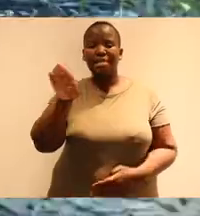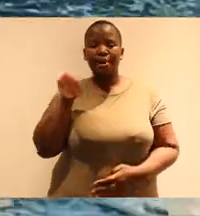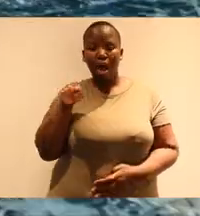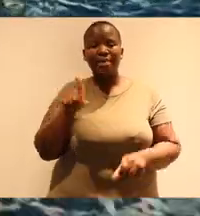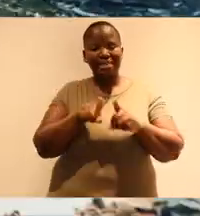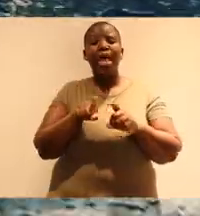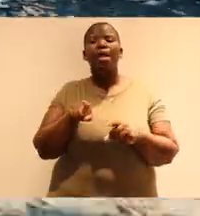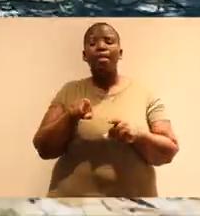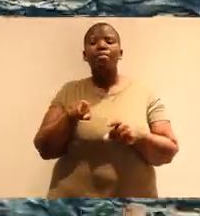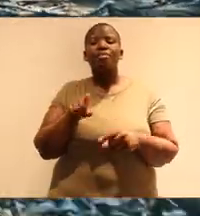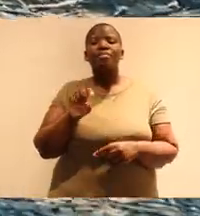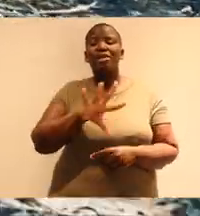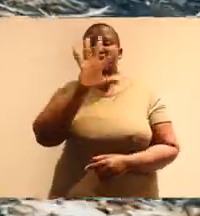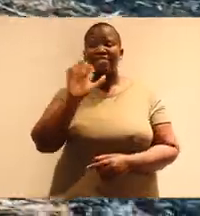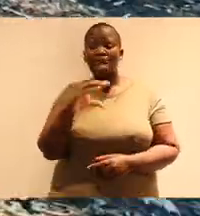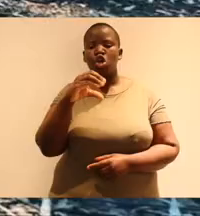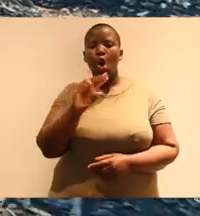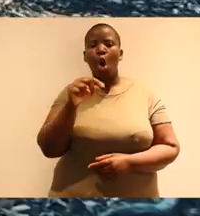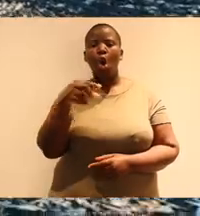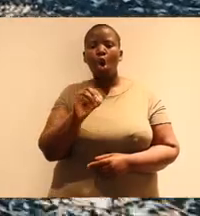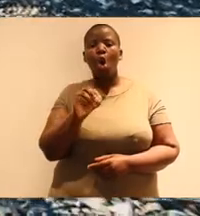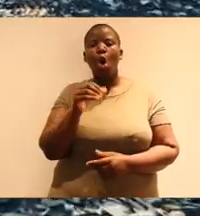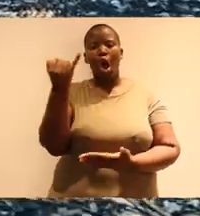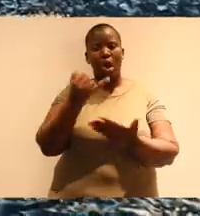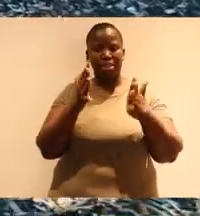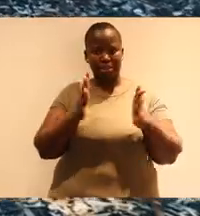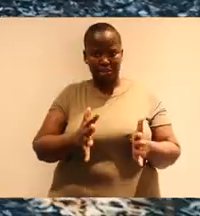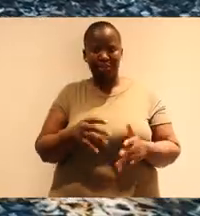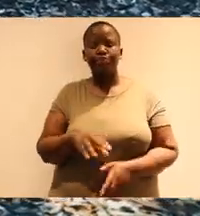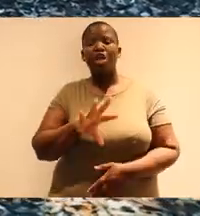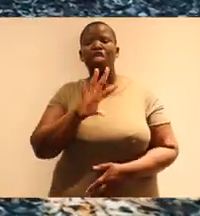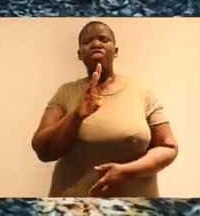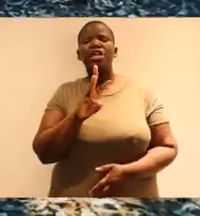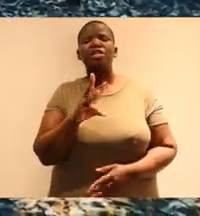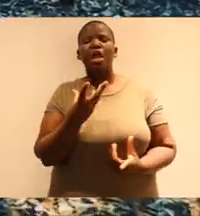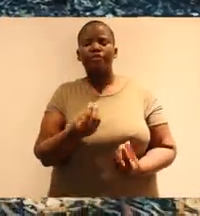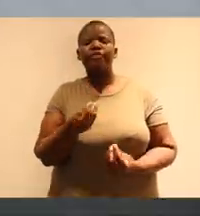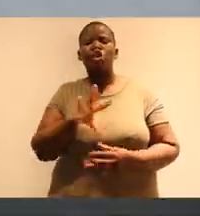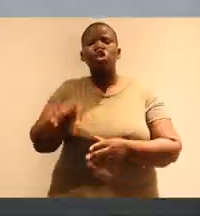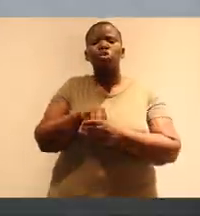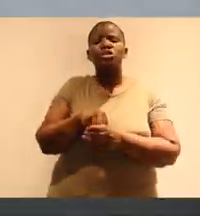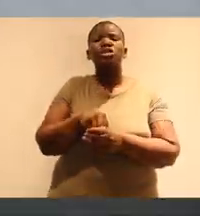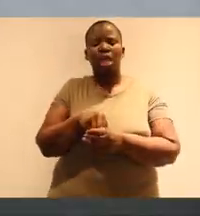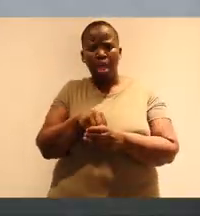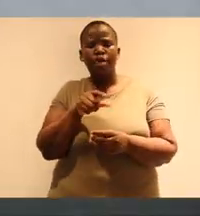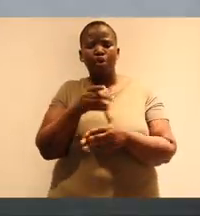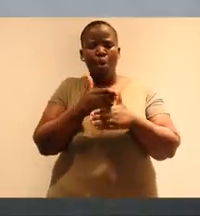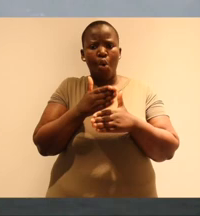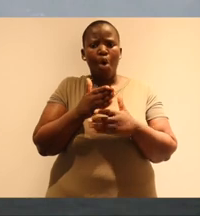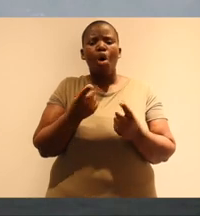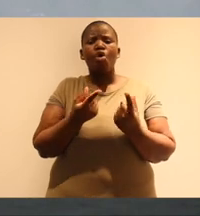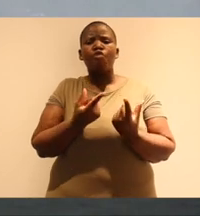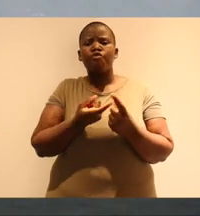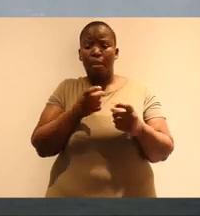artist. On Thursdays, we have a program we call Inclusive World, where we are showcasing works from all over the world.